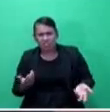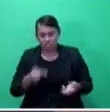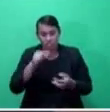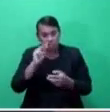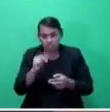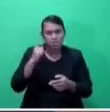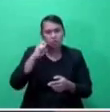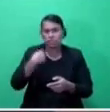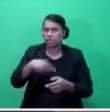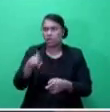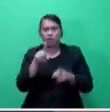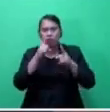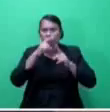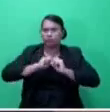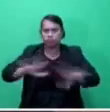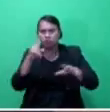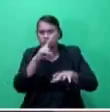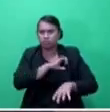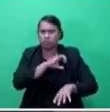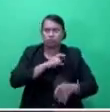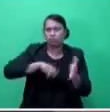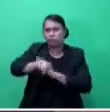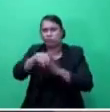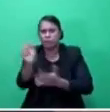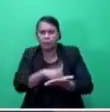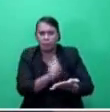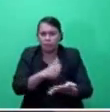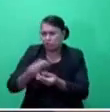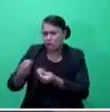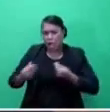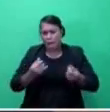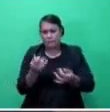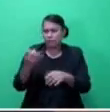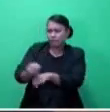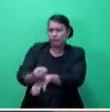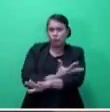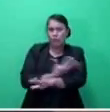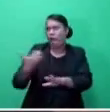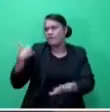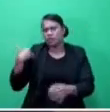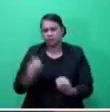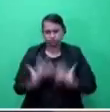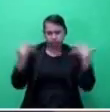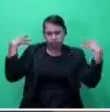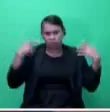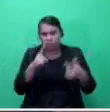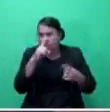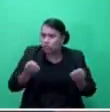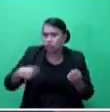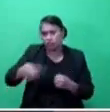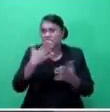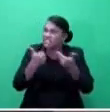to supermarkets, increasing their risk of catching COVID-19. She also directly encouraged Fijians to start panic buying, which